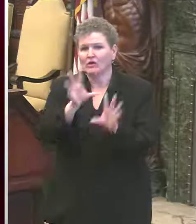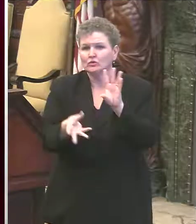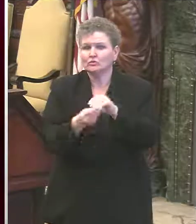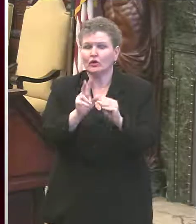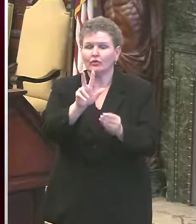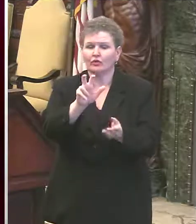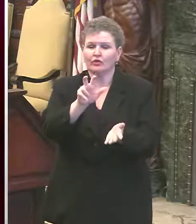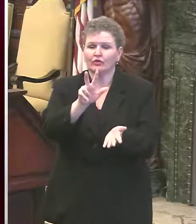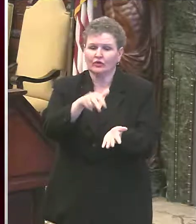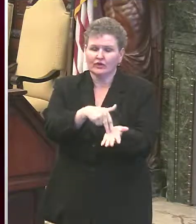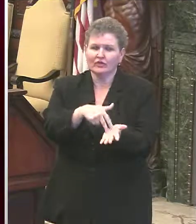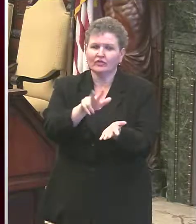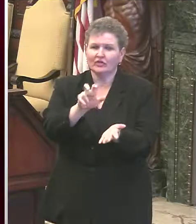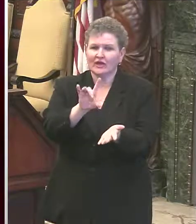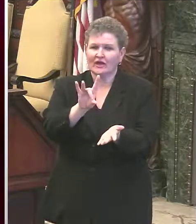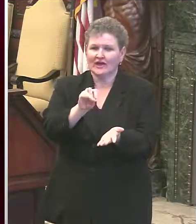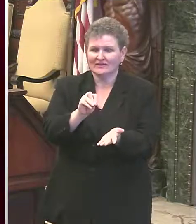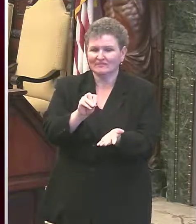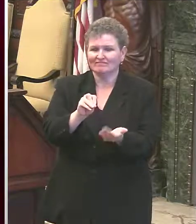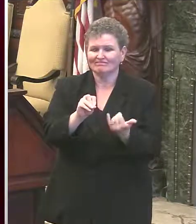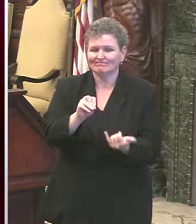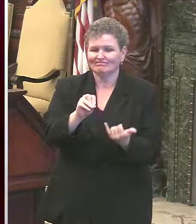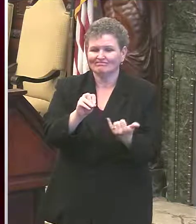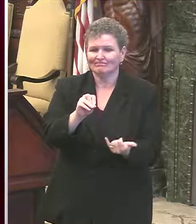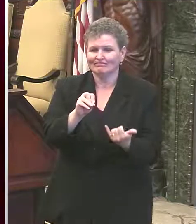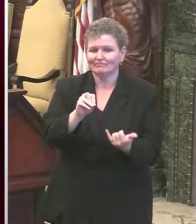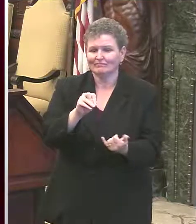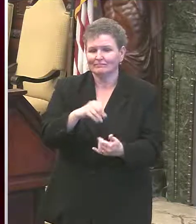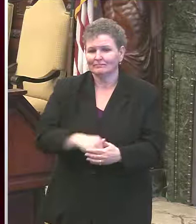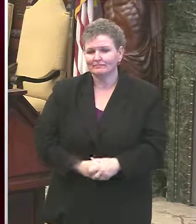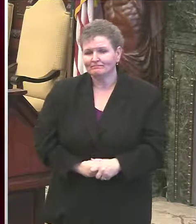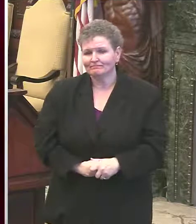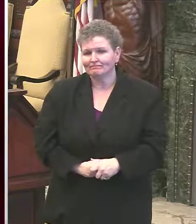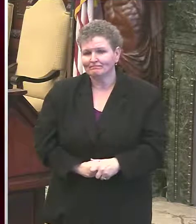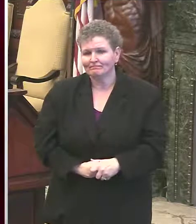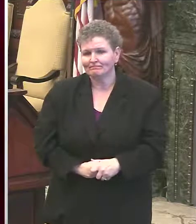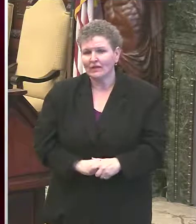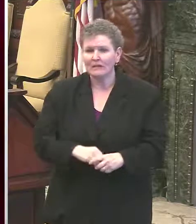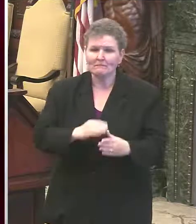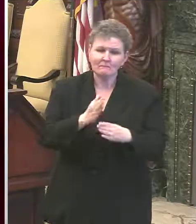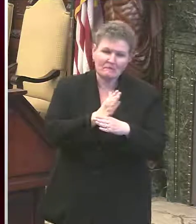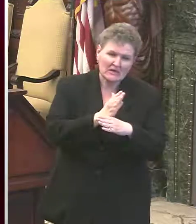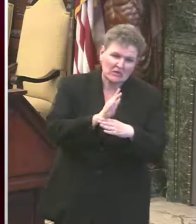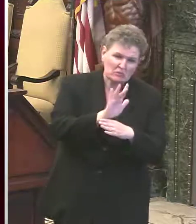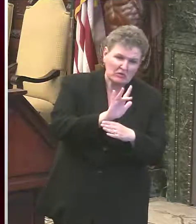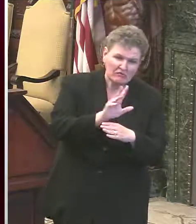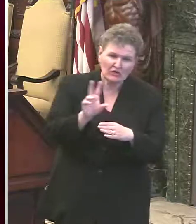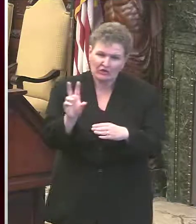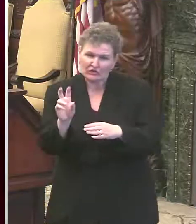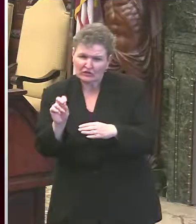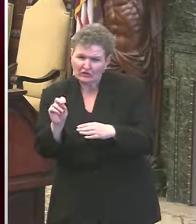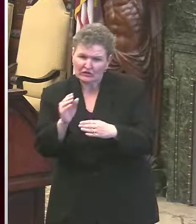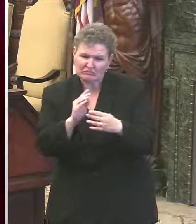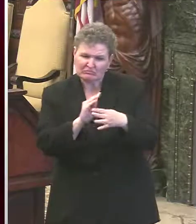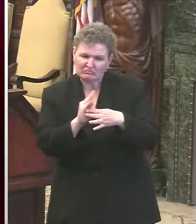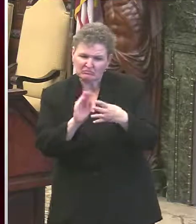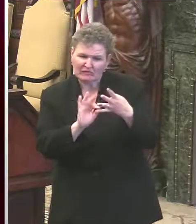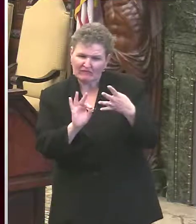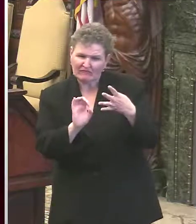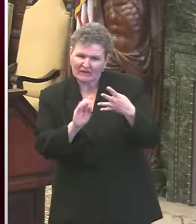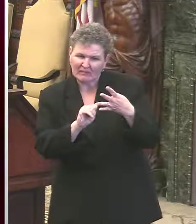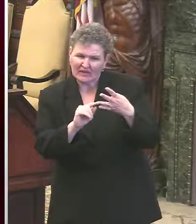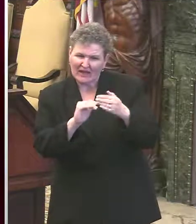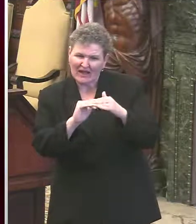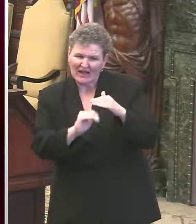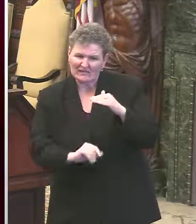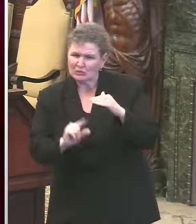the epidemic. We were averaging about 25 to 30 deaths from the coronavirus infection in late February. That's been less than 20 per week